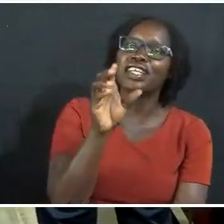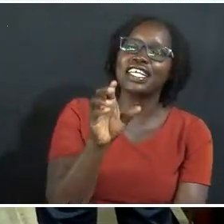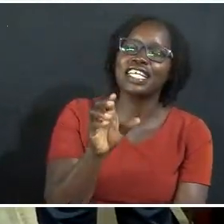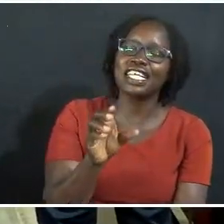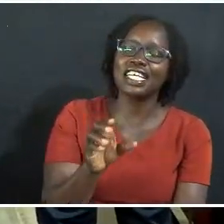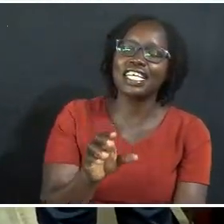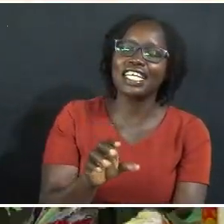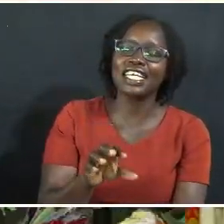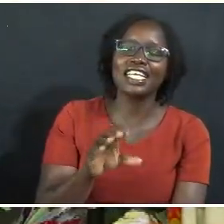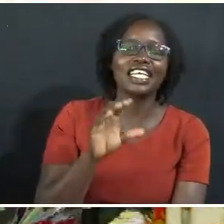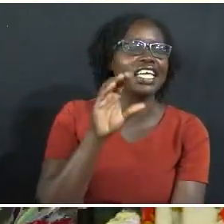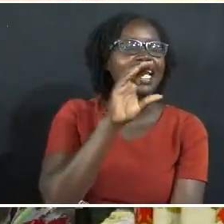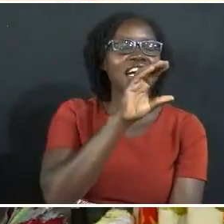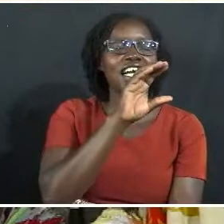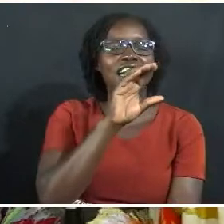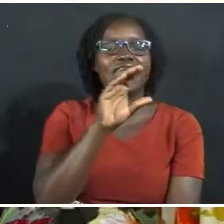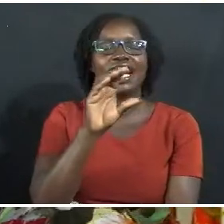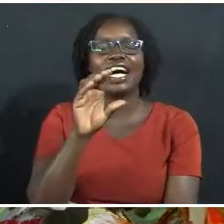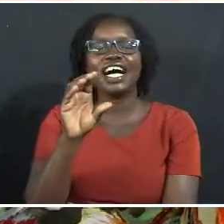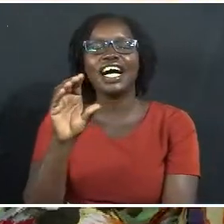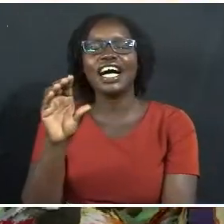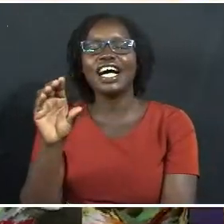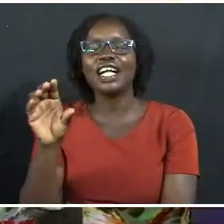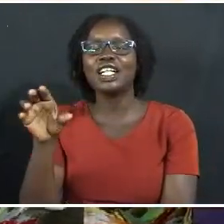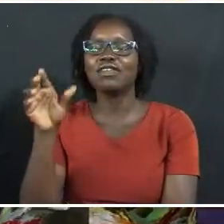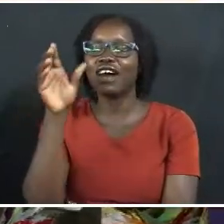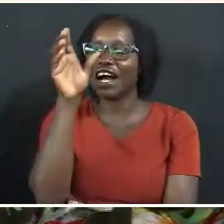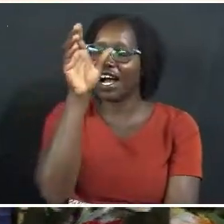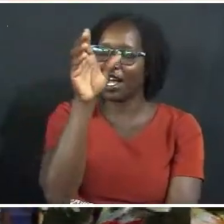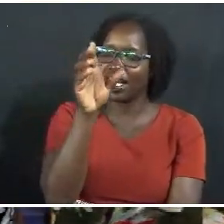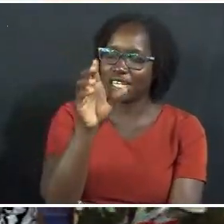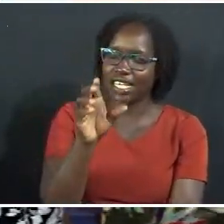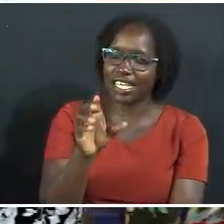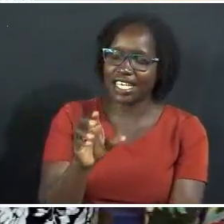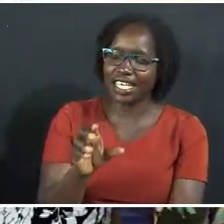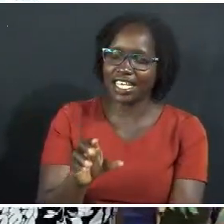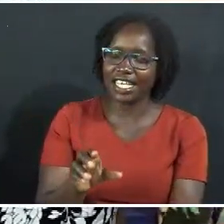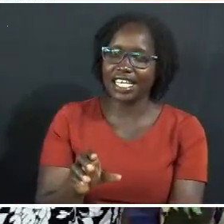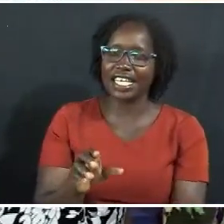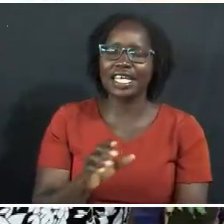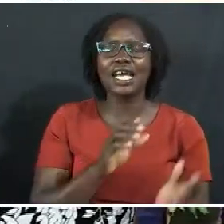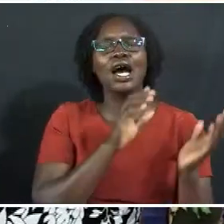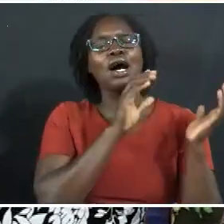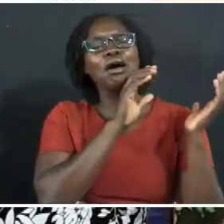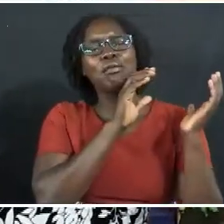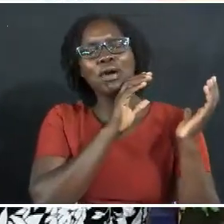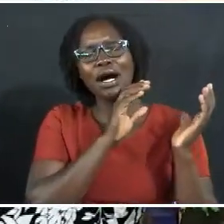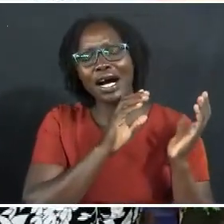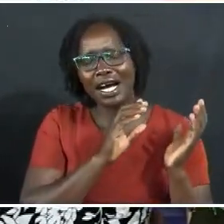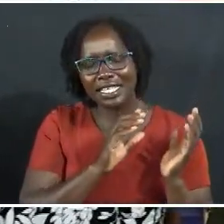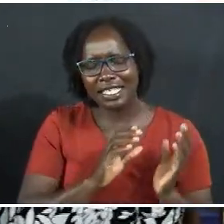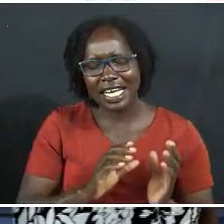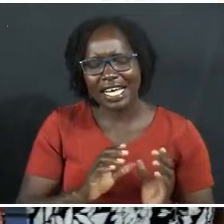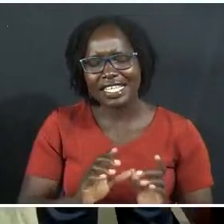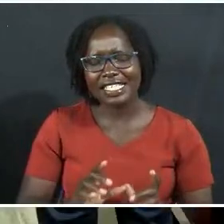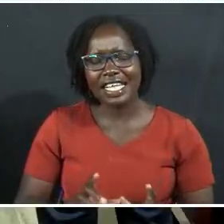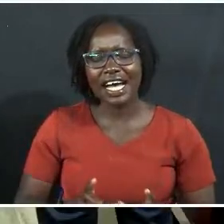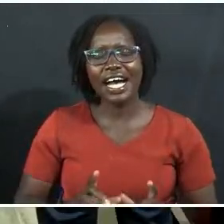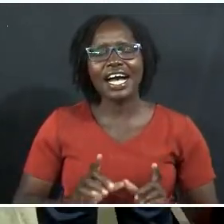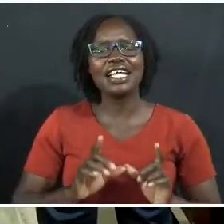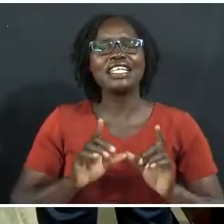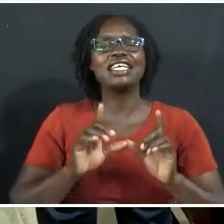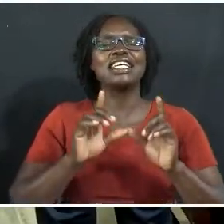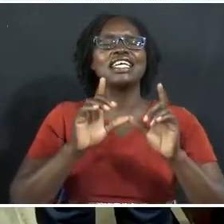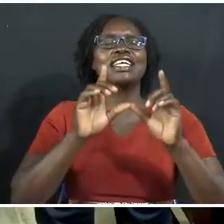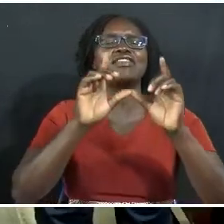that the Lord is waiting for. And in a while, I will ask the man of God, Pastor Kali, to pray